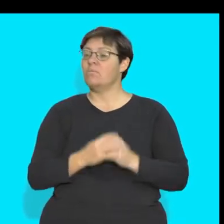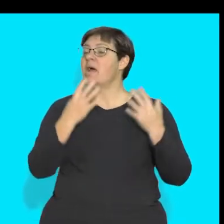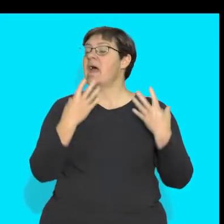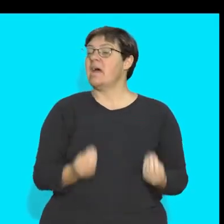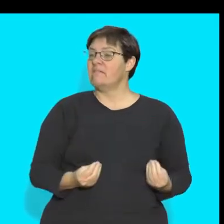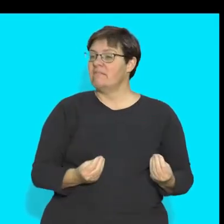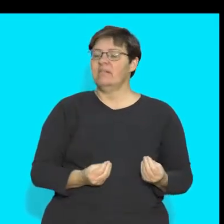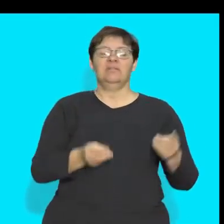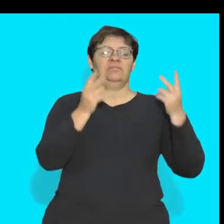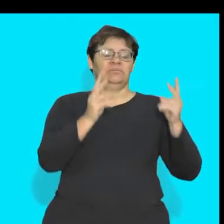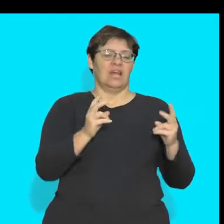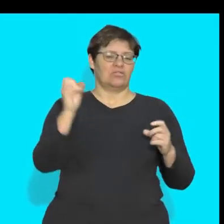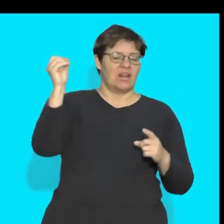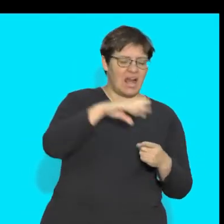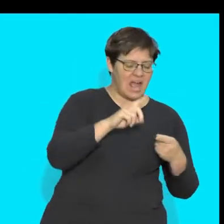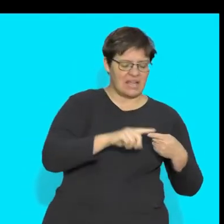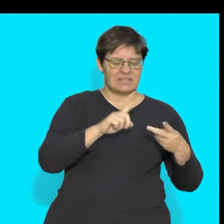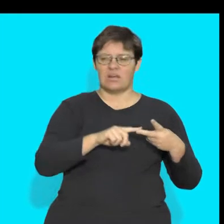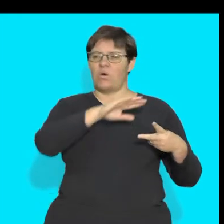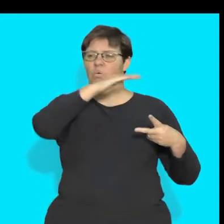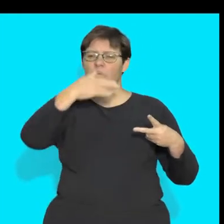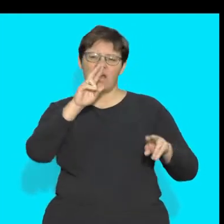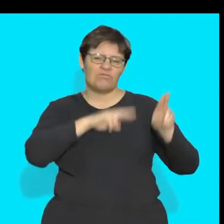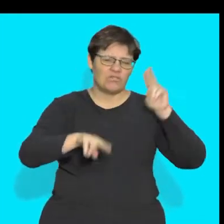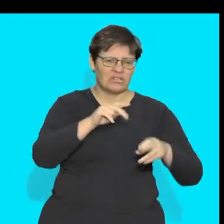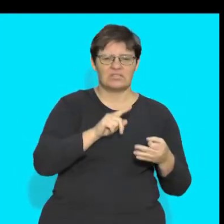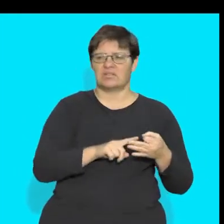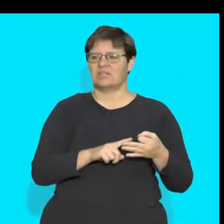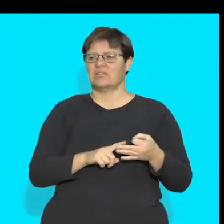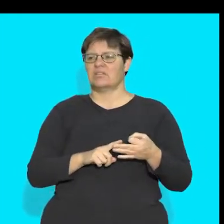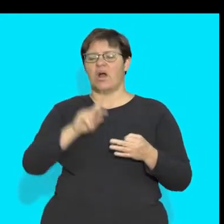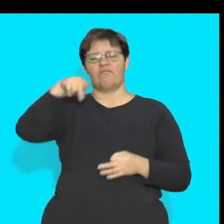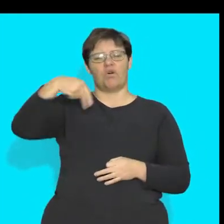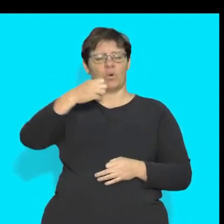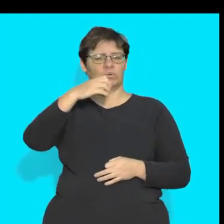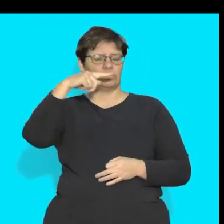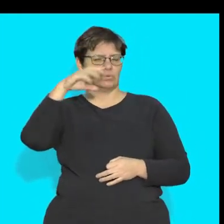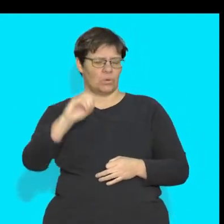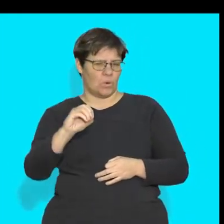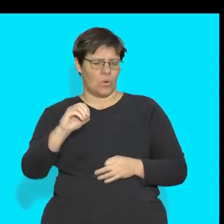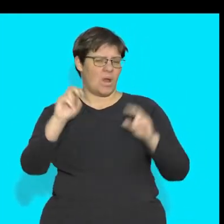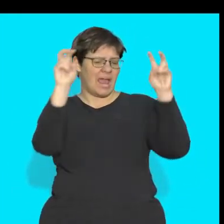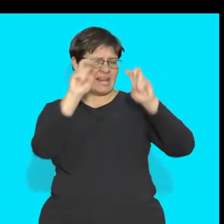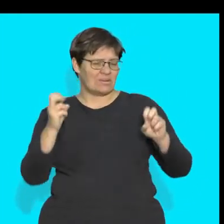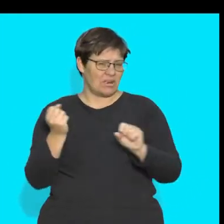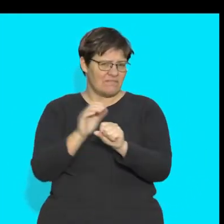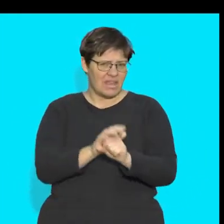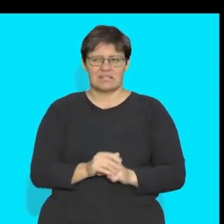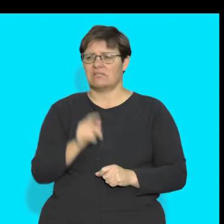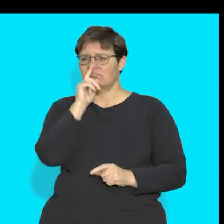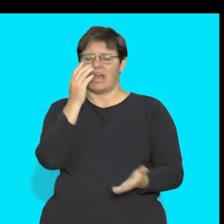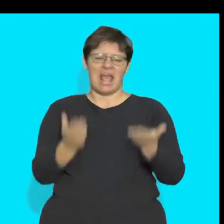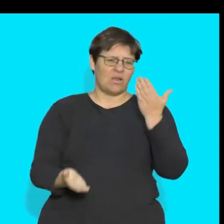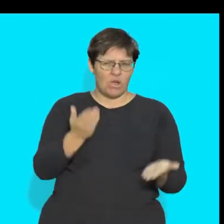done the nature of light, we've looked at wave revision, we did the photoelectric effect, we spent some time on the photoelectric equation, we looked